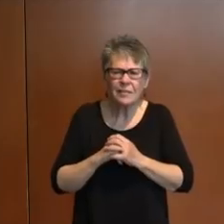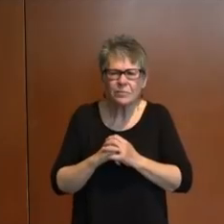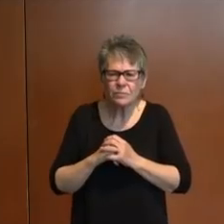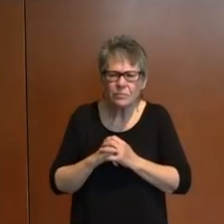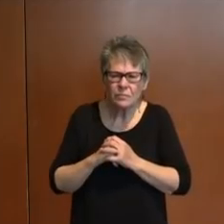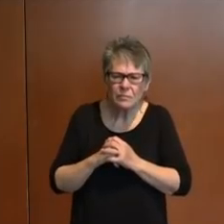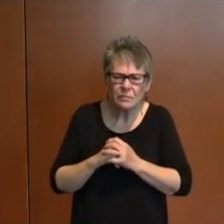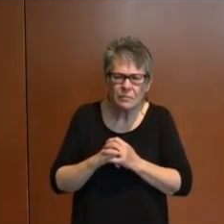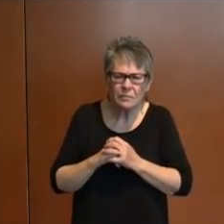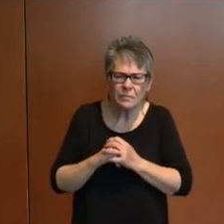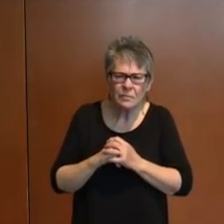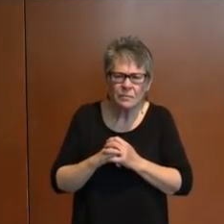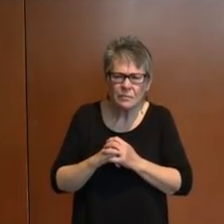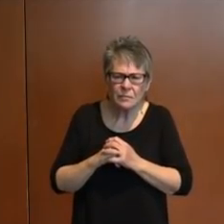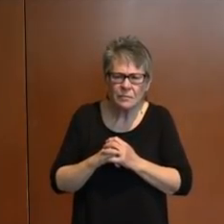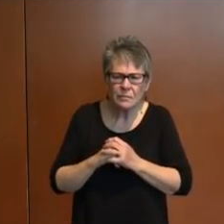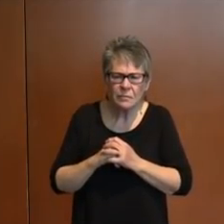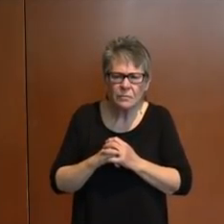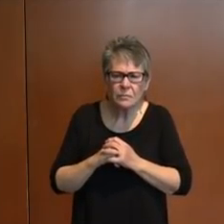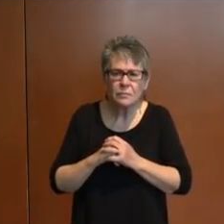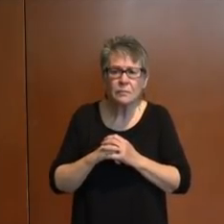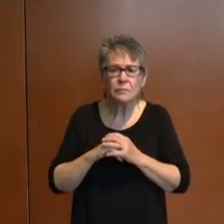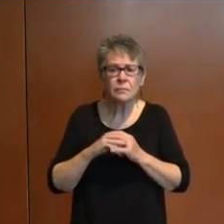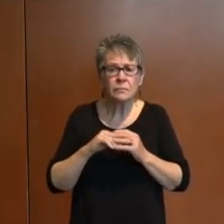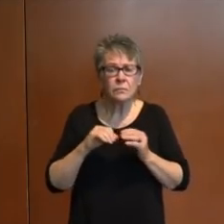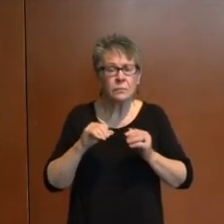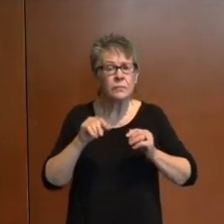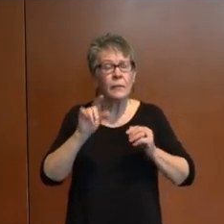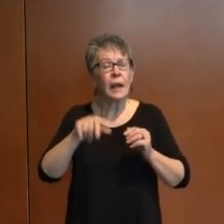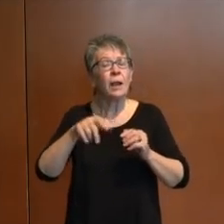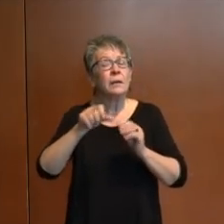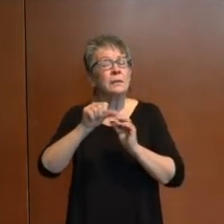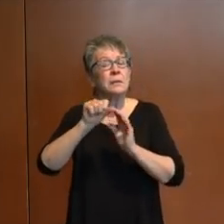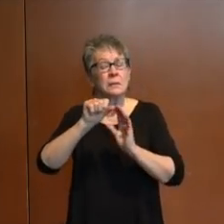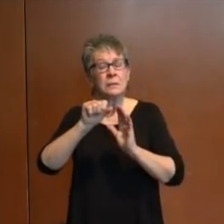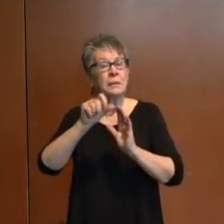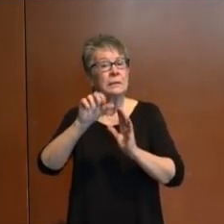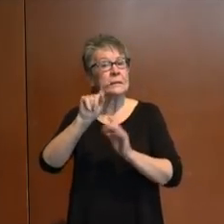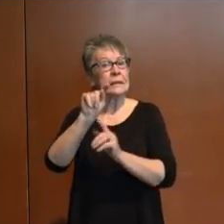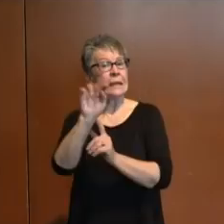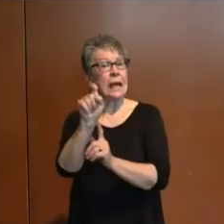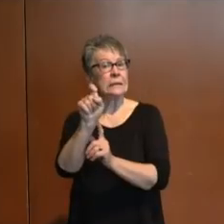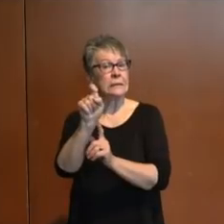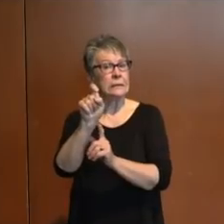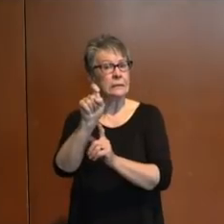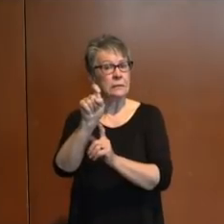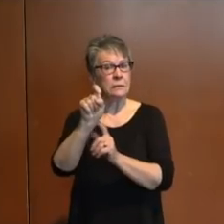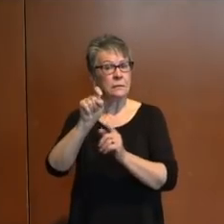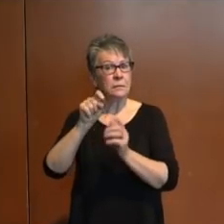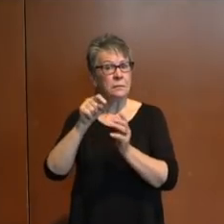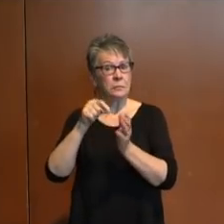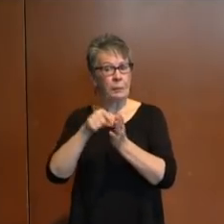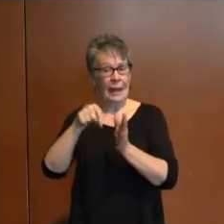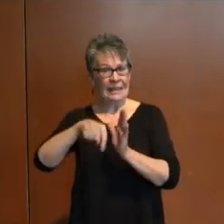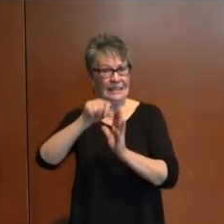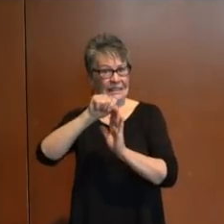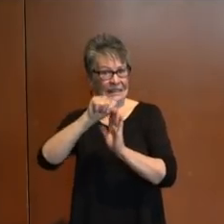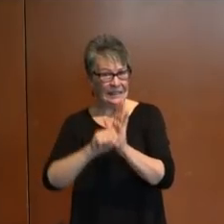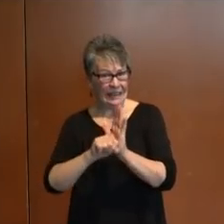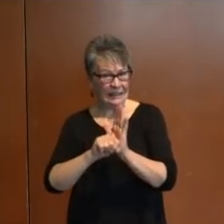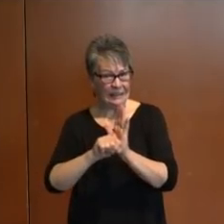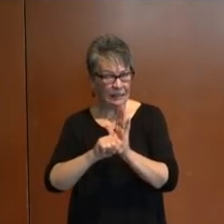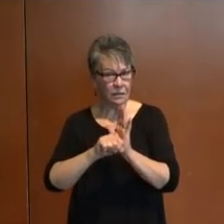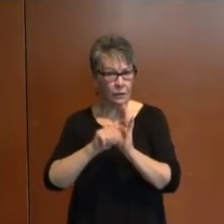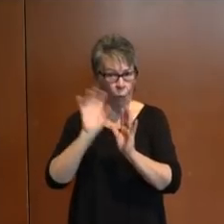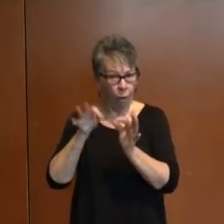that you mentioned earlier, do you expect to issue guidelines to hospitals about who gets a vent, who doesn't get a